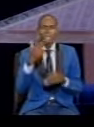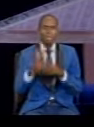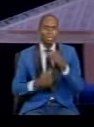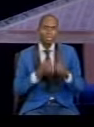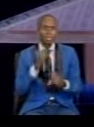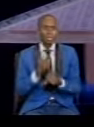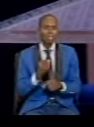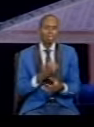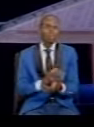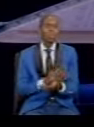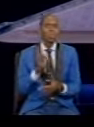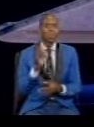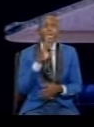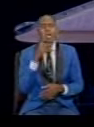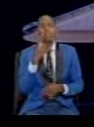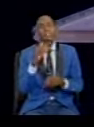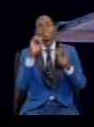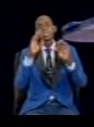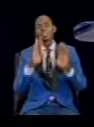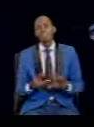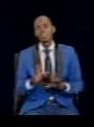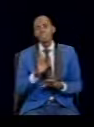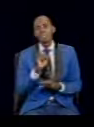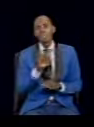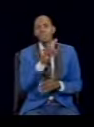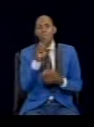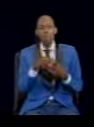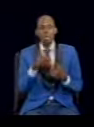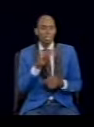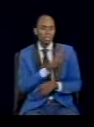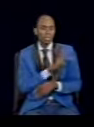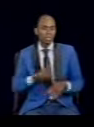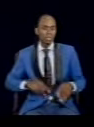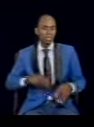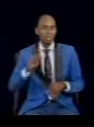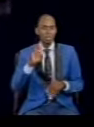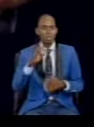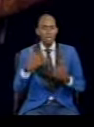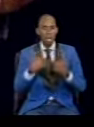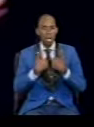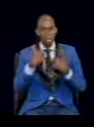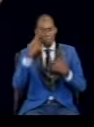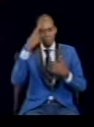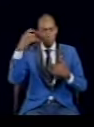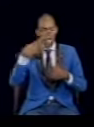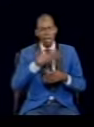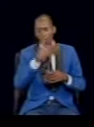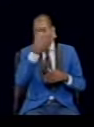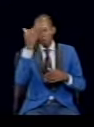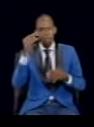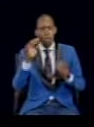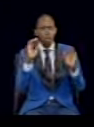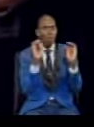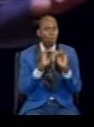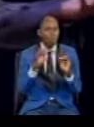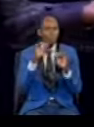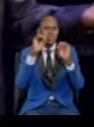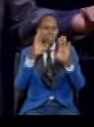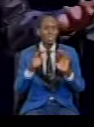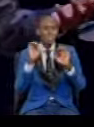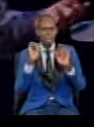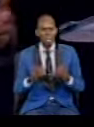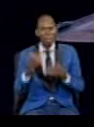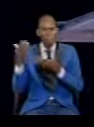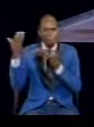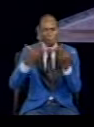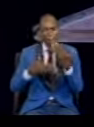Where were those teachers when Nebuchadnezzar had a dream and he forgot, and none of them could bring that out? And then